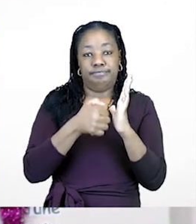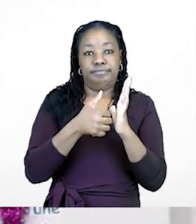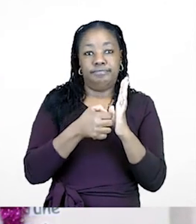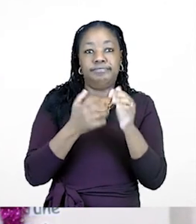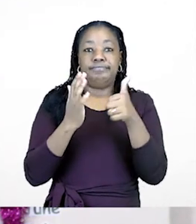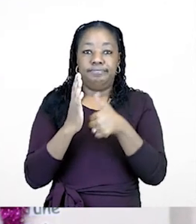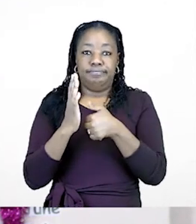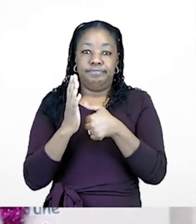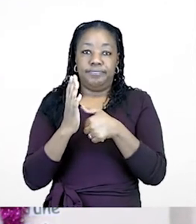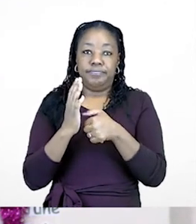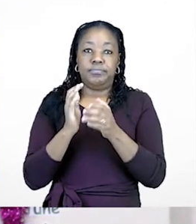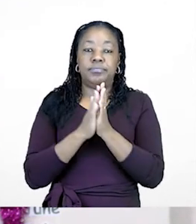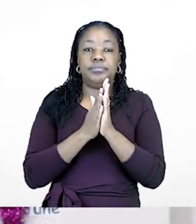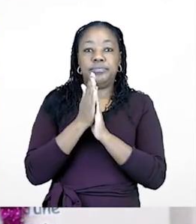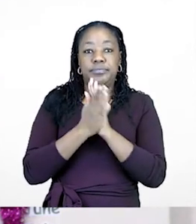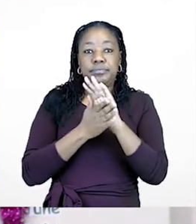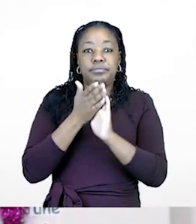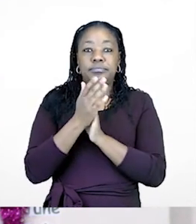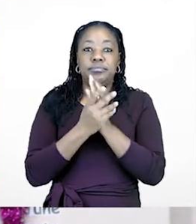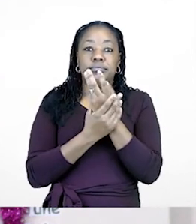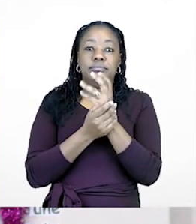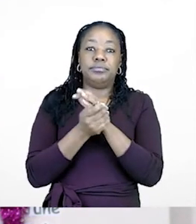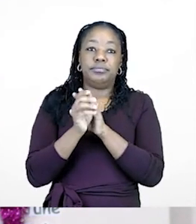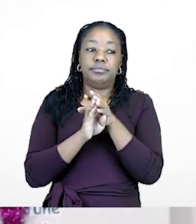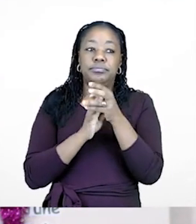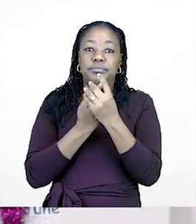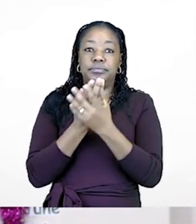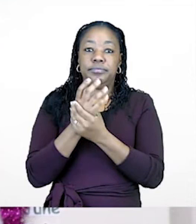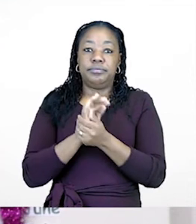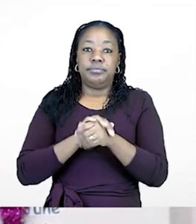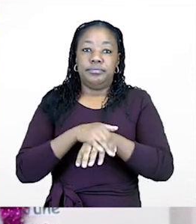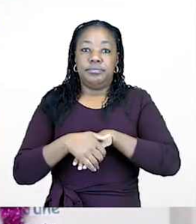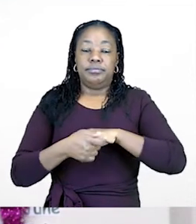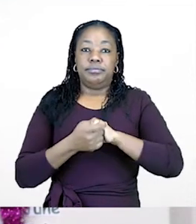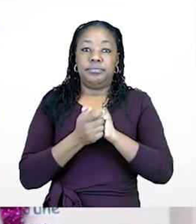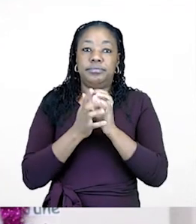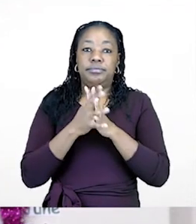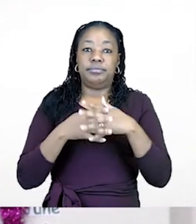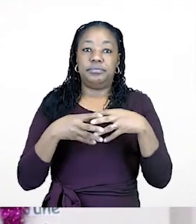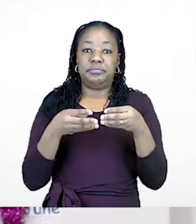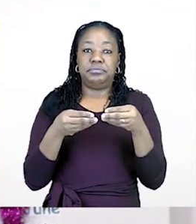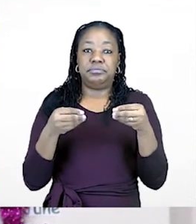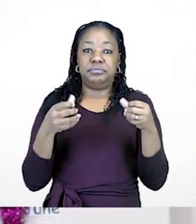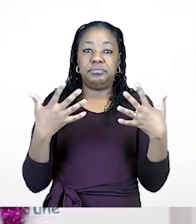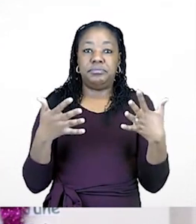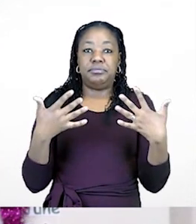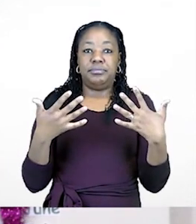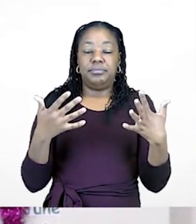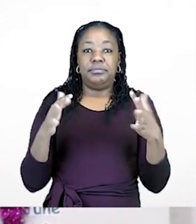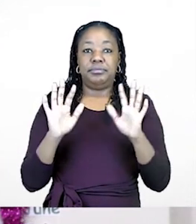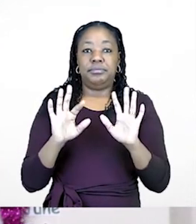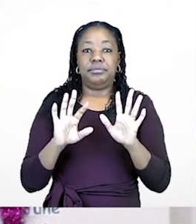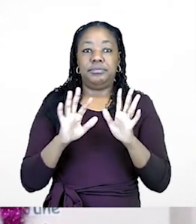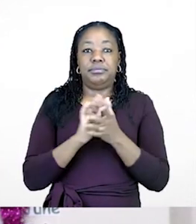sanitize. And when you are done sanitizing, make sure that your hands are dry before you touch anything